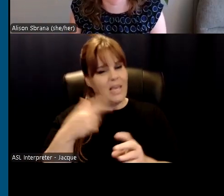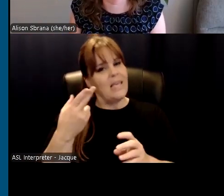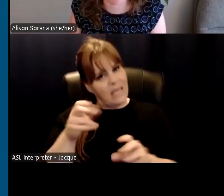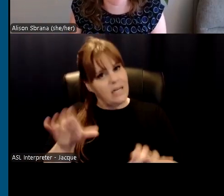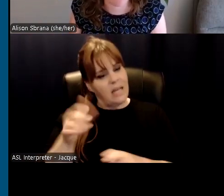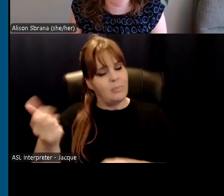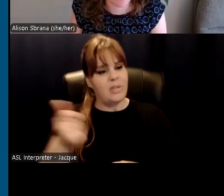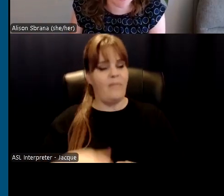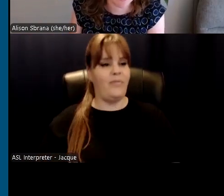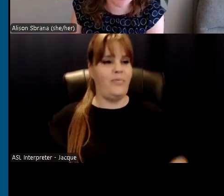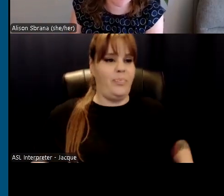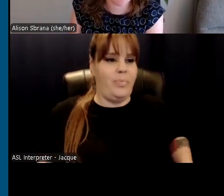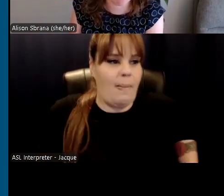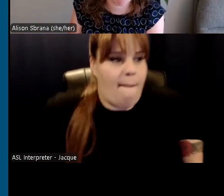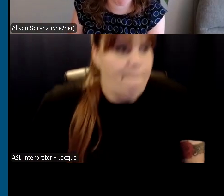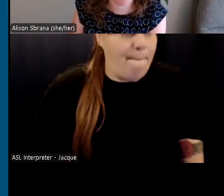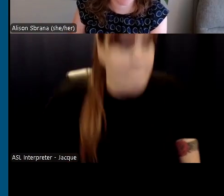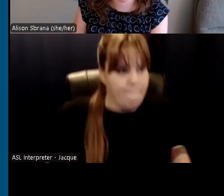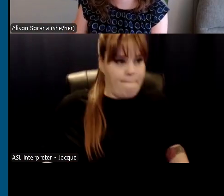Next slide, please.